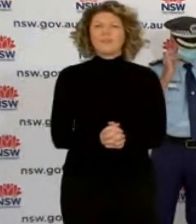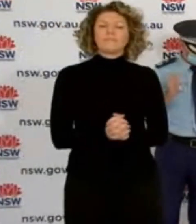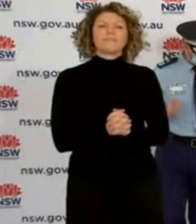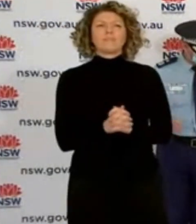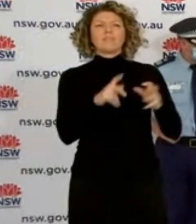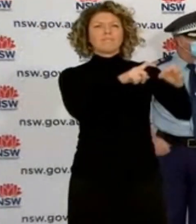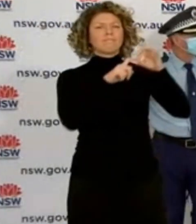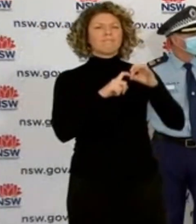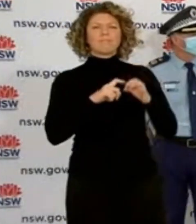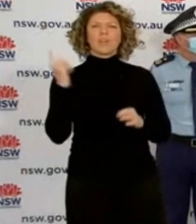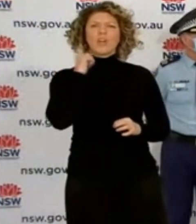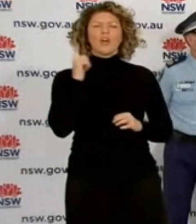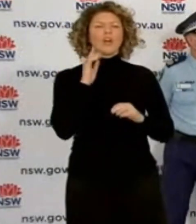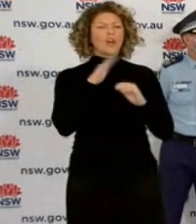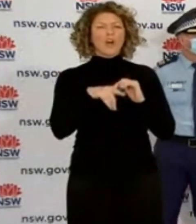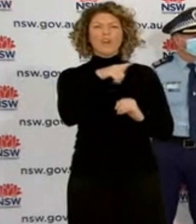outbreak has died. Is that correct? Look,